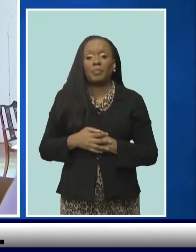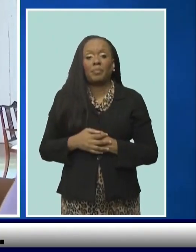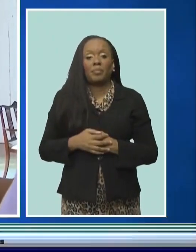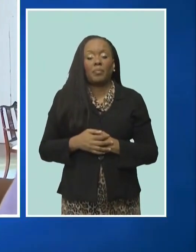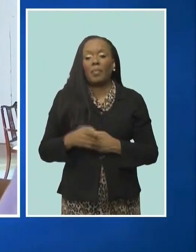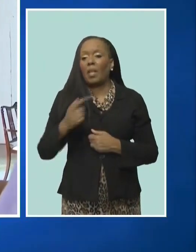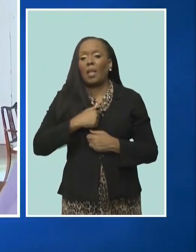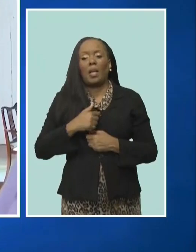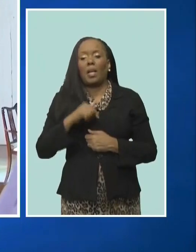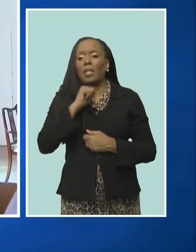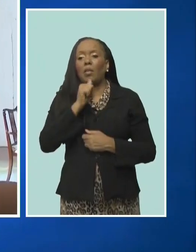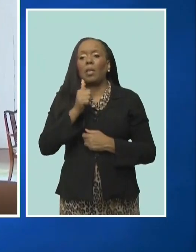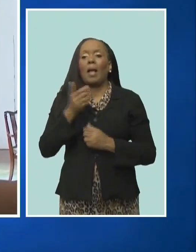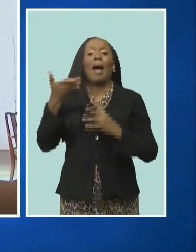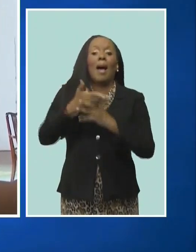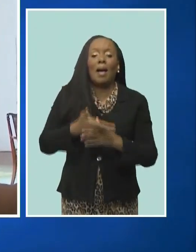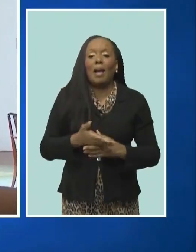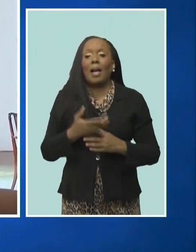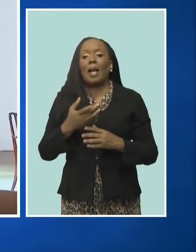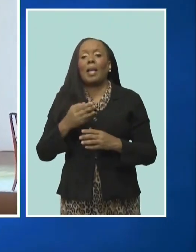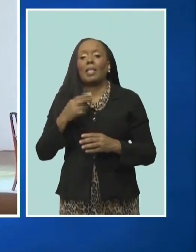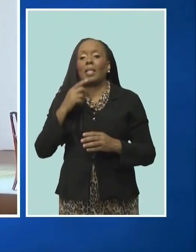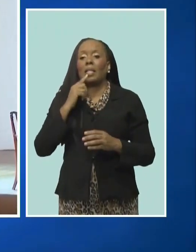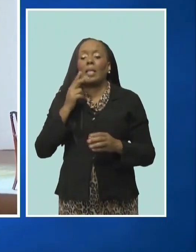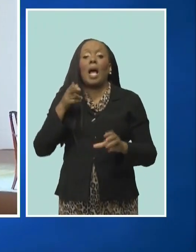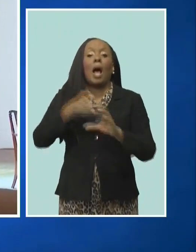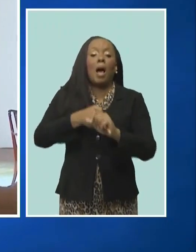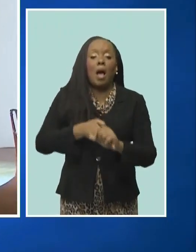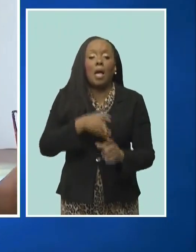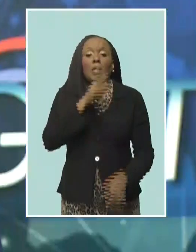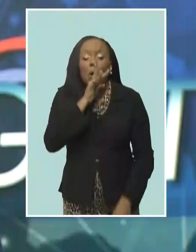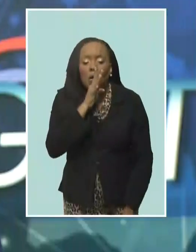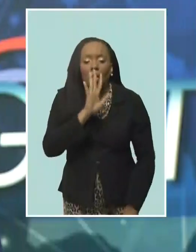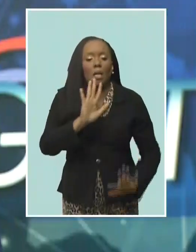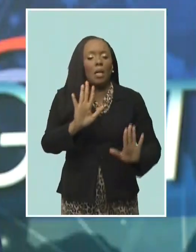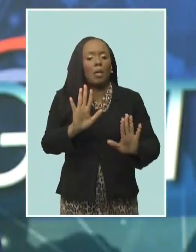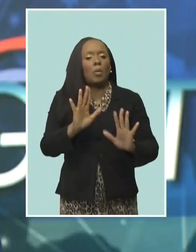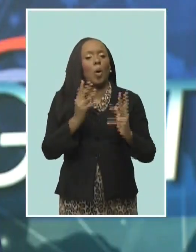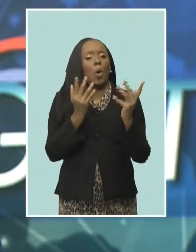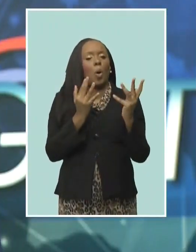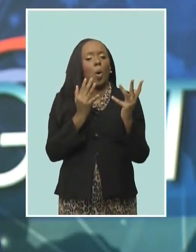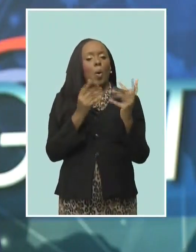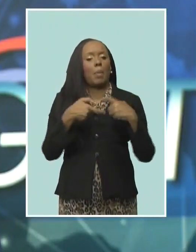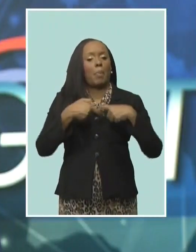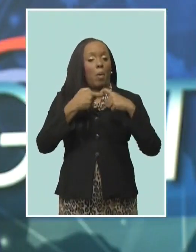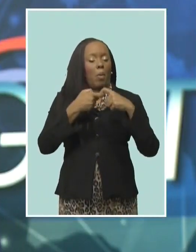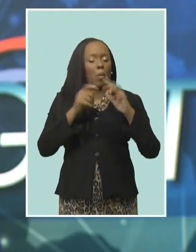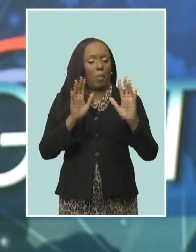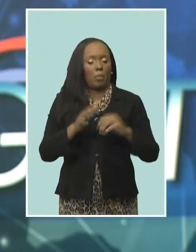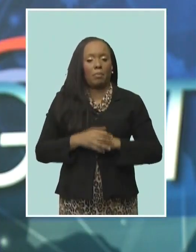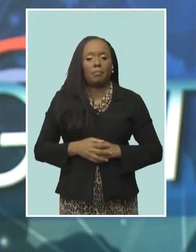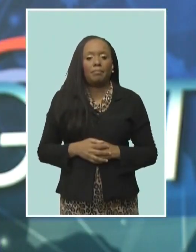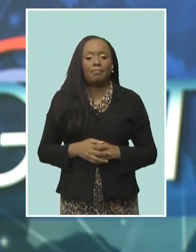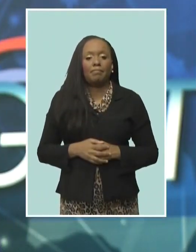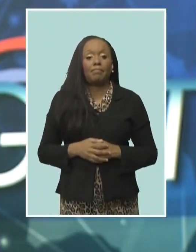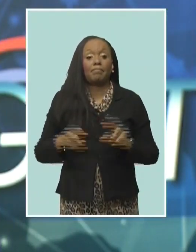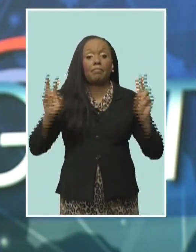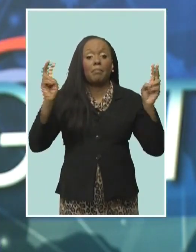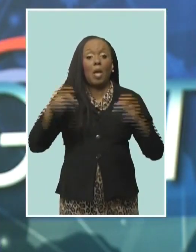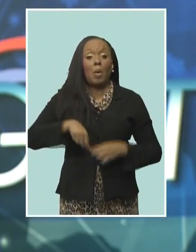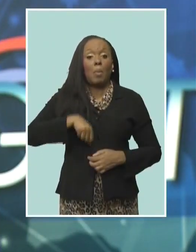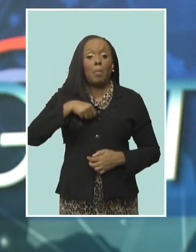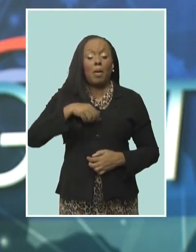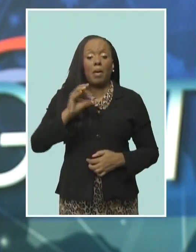and prejudging things before things are allowed to happen. As the Pride of Barbados Awards were presented to St.